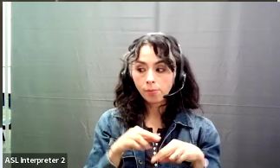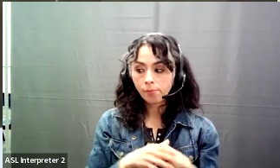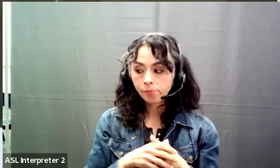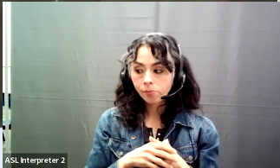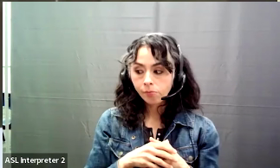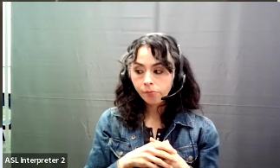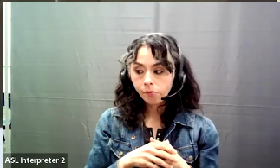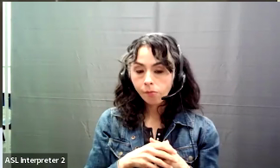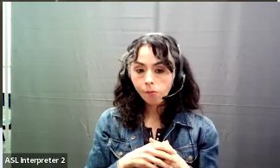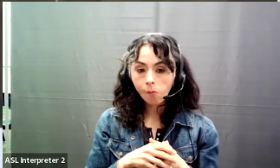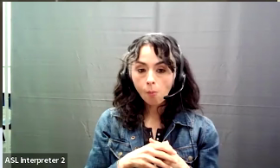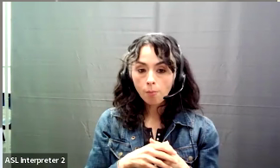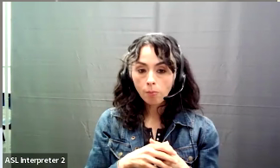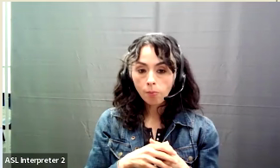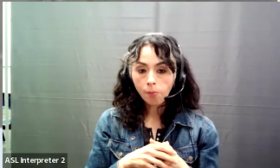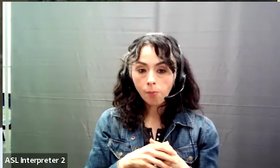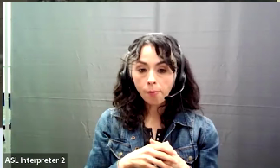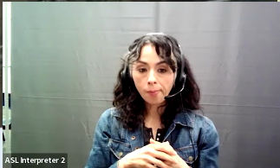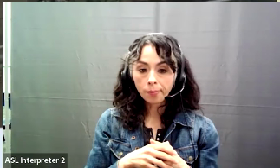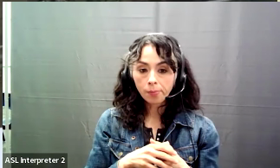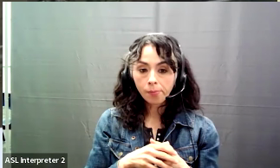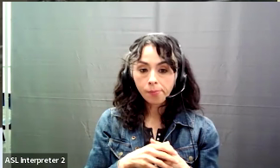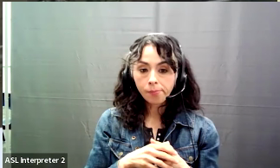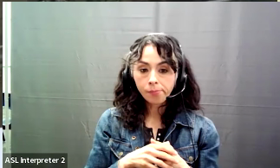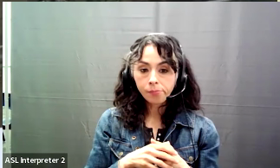to research.